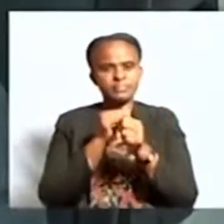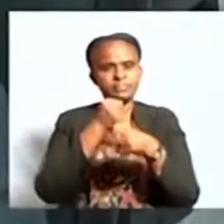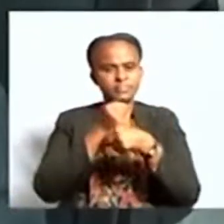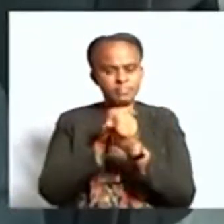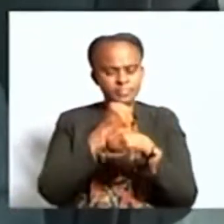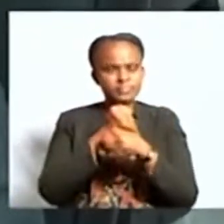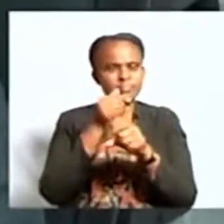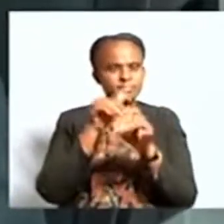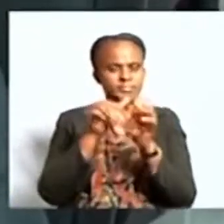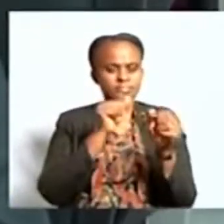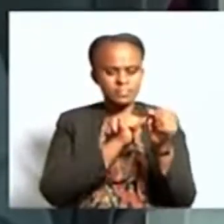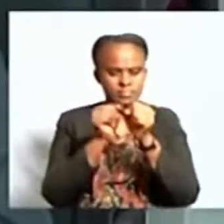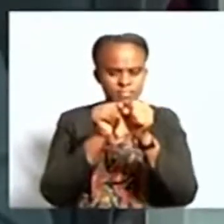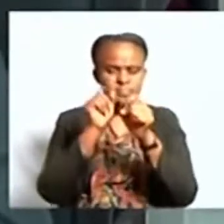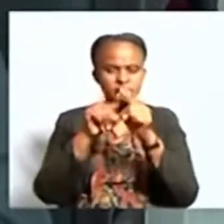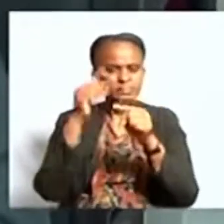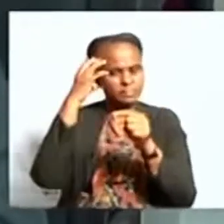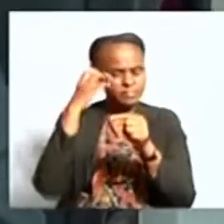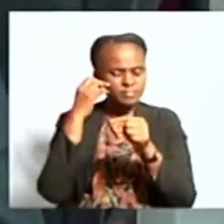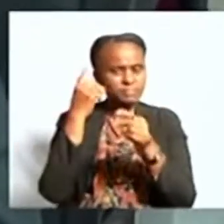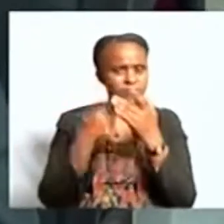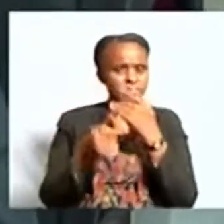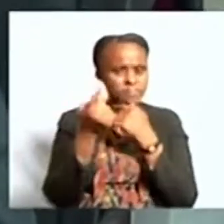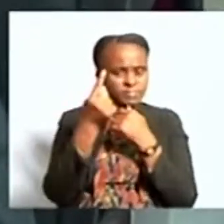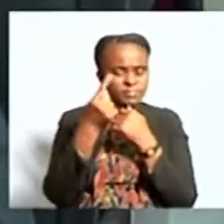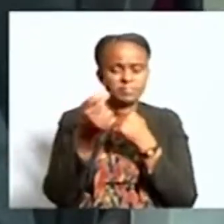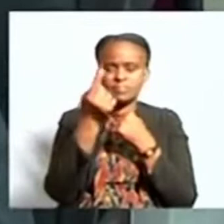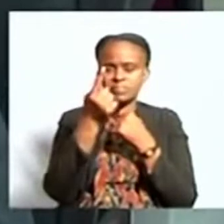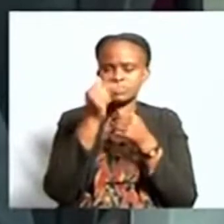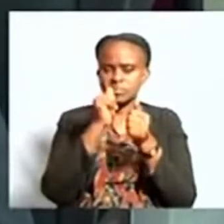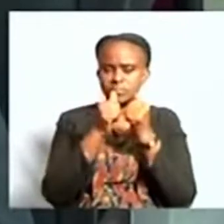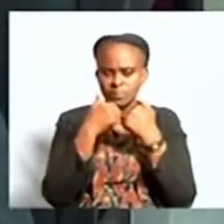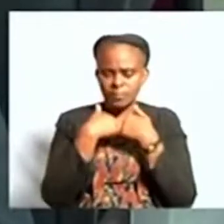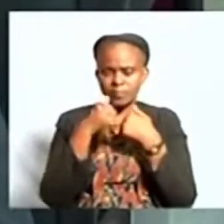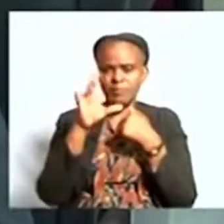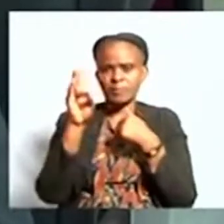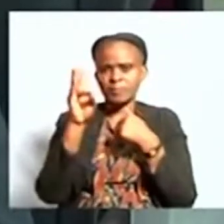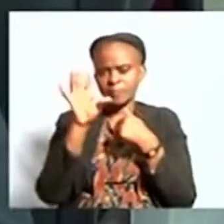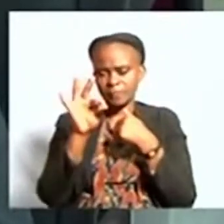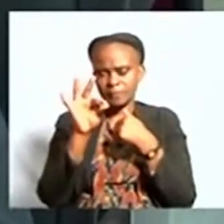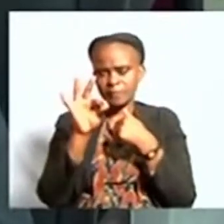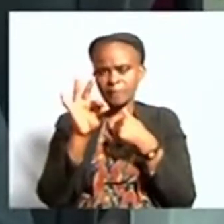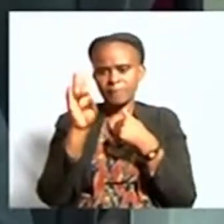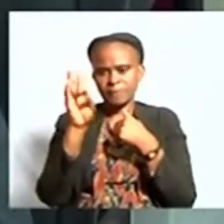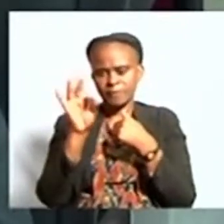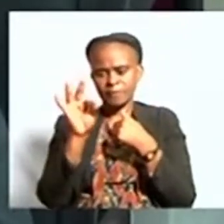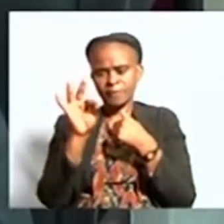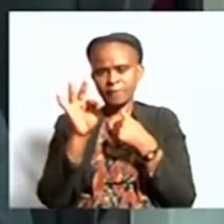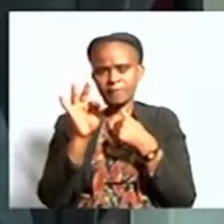from the system, but the official one that we take is the one that had the 79,